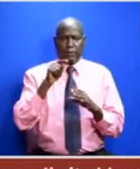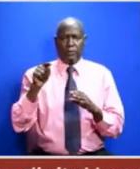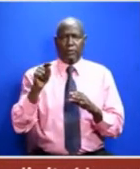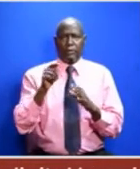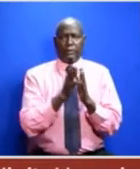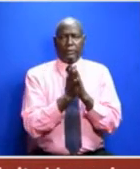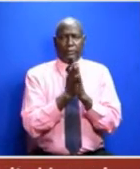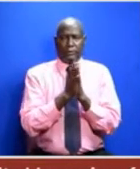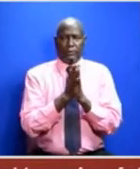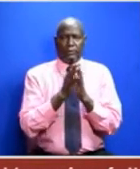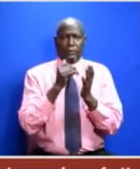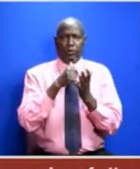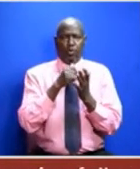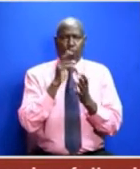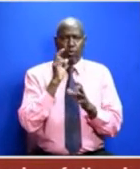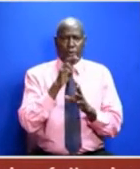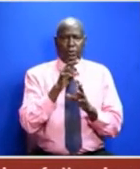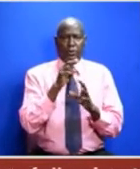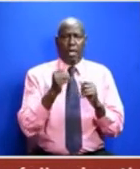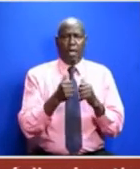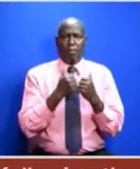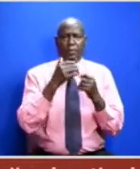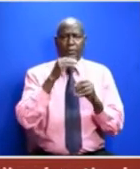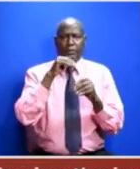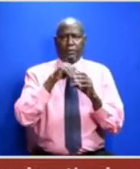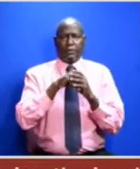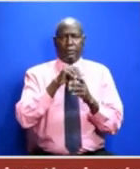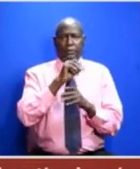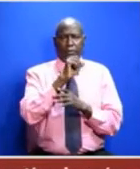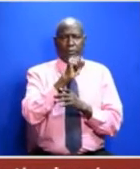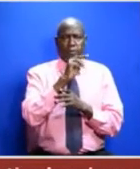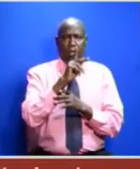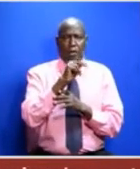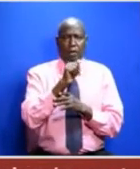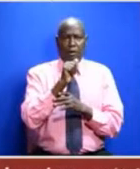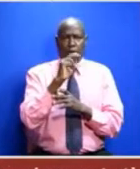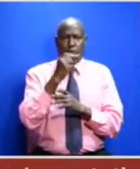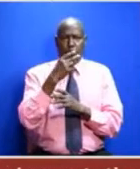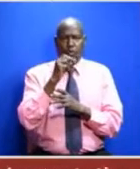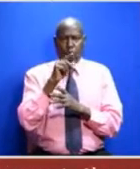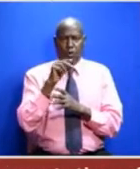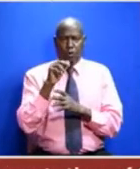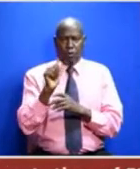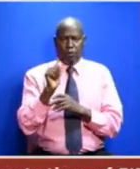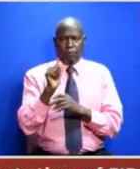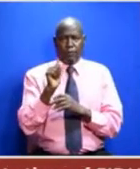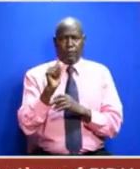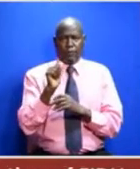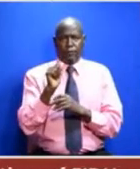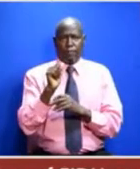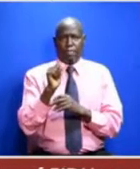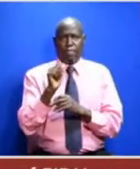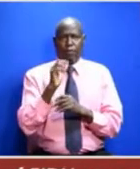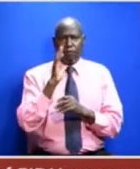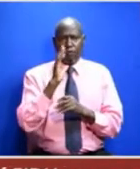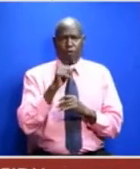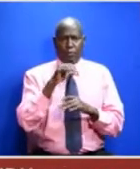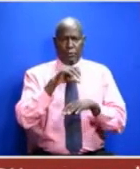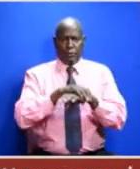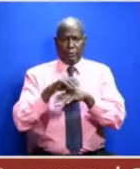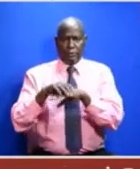the survivors and witnesses on the happenings in the Shakahola ranch prior to the discovery of the mass